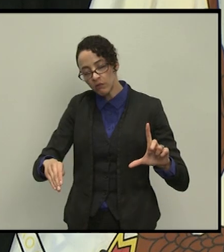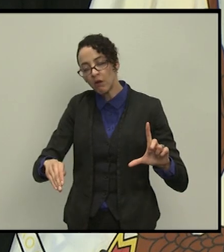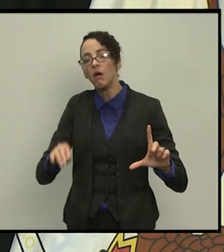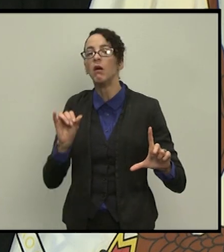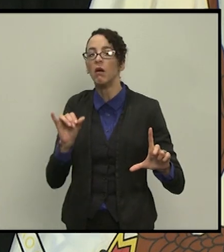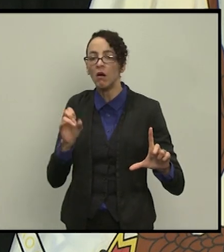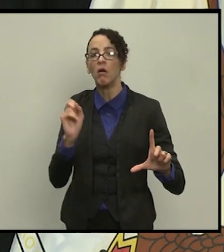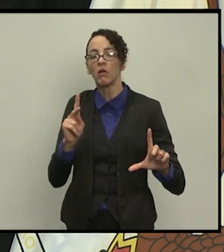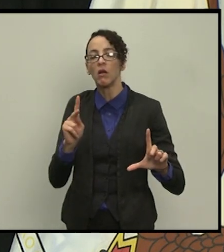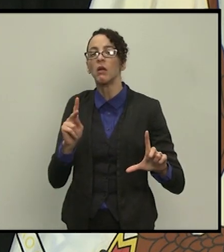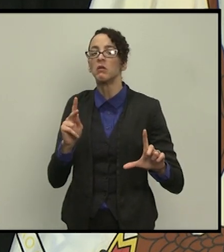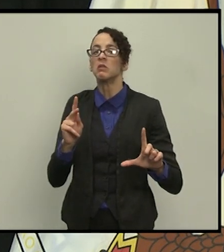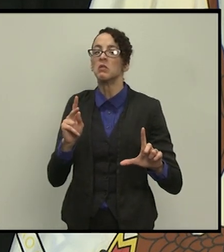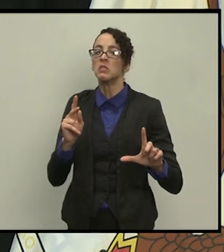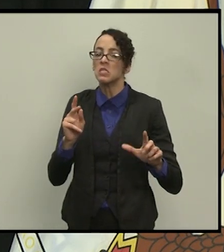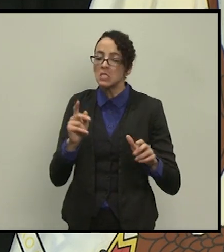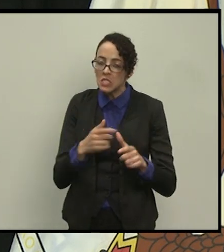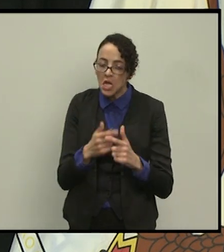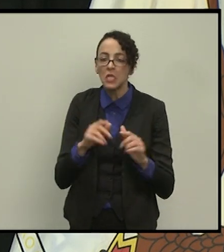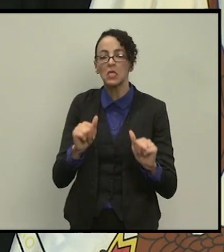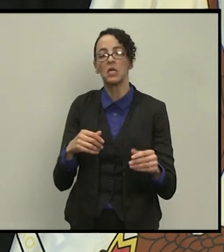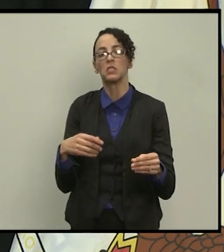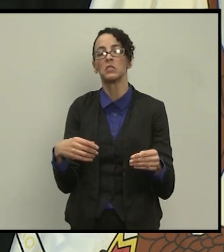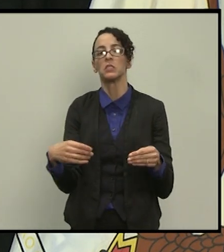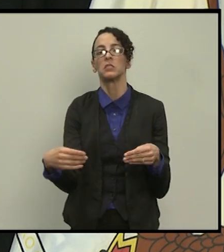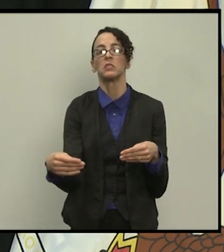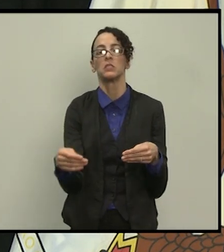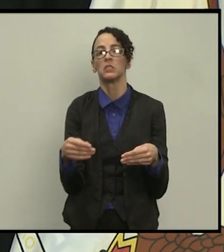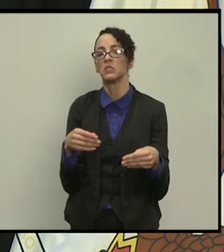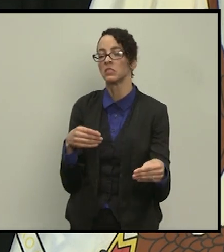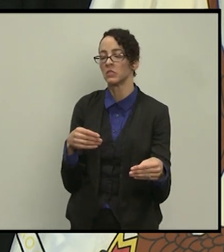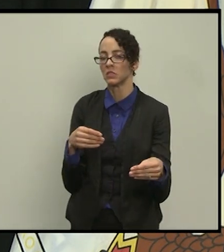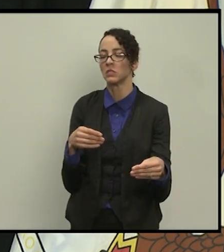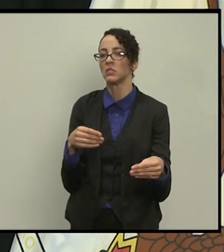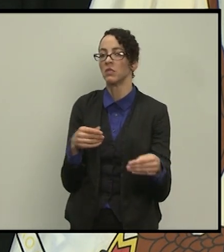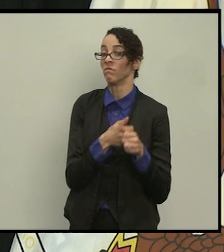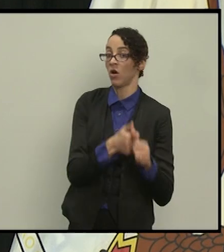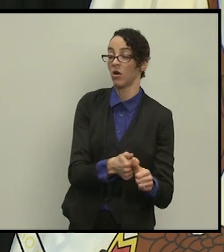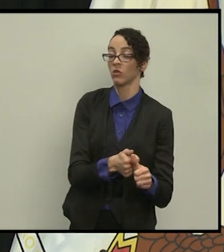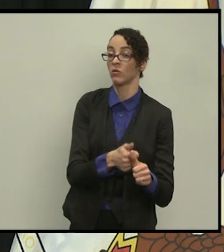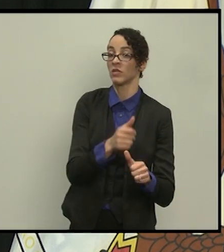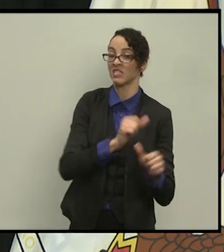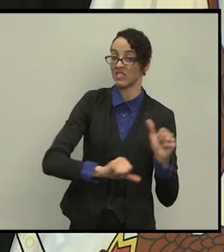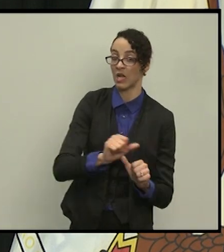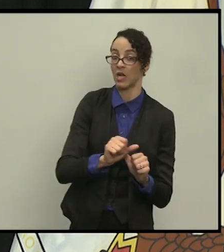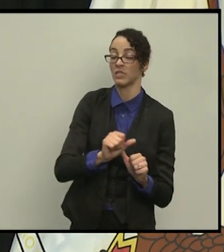scientific, data-driven way, as we move forward into potentially another